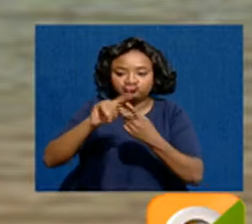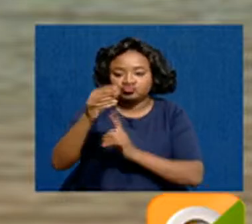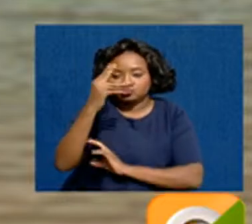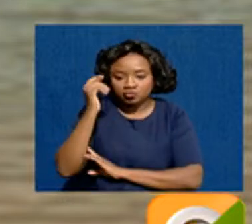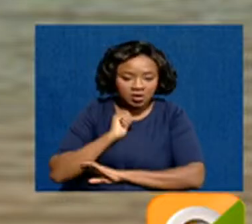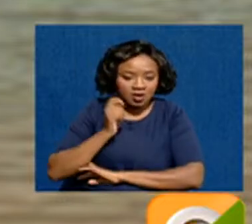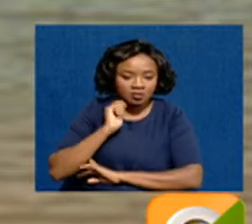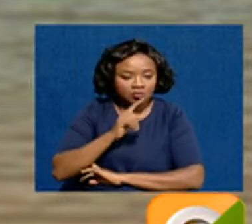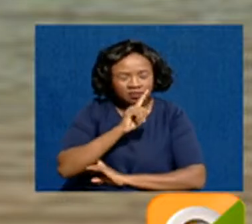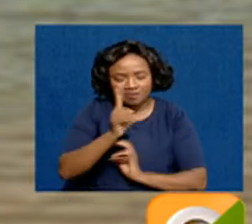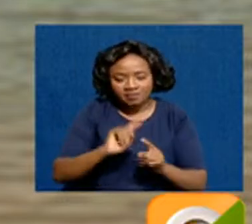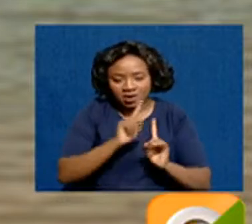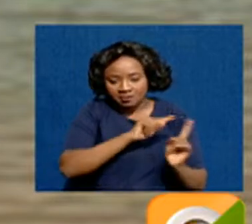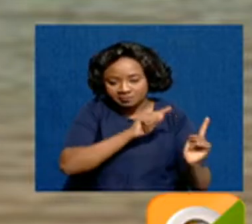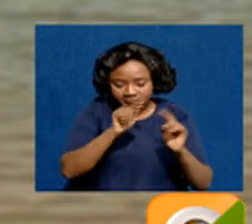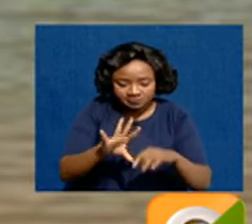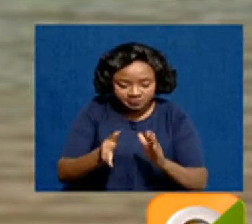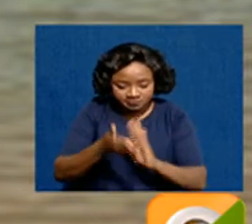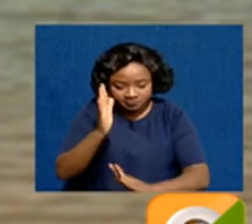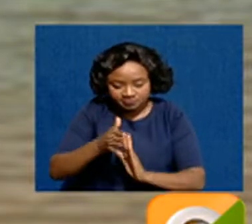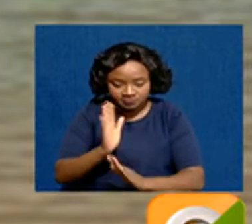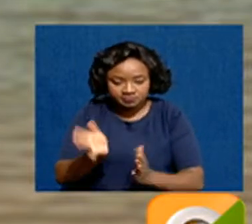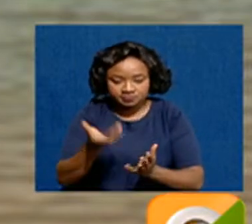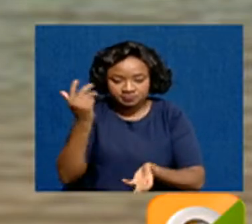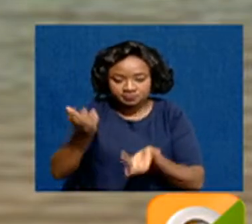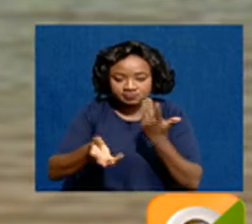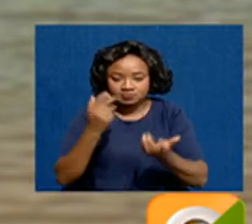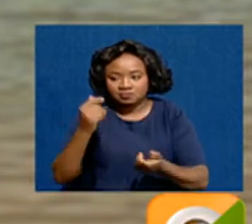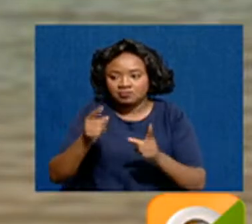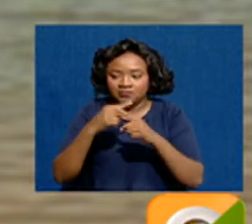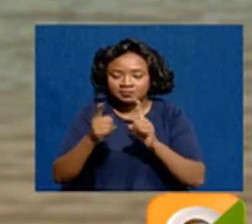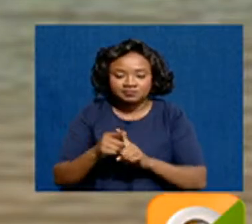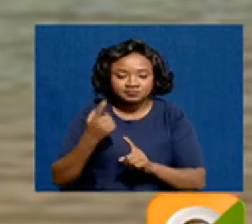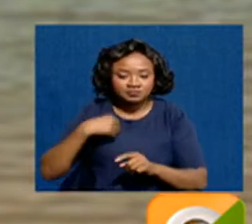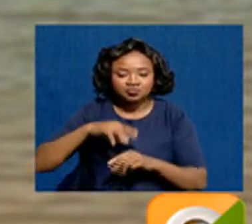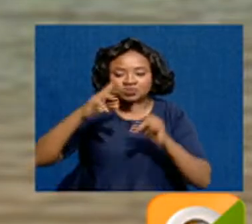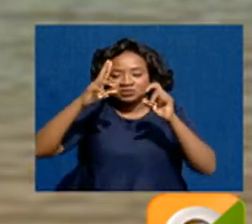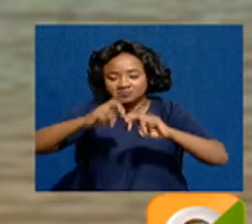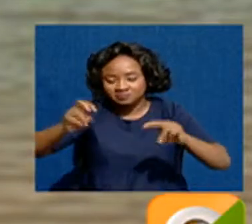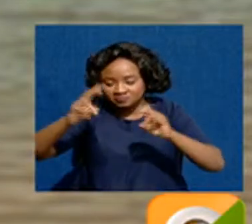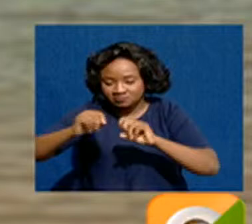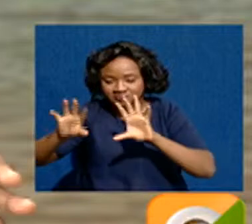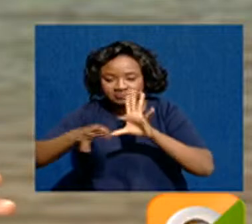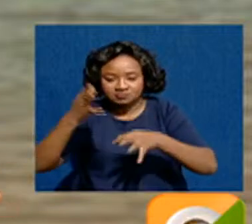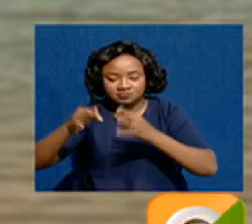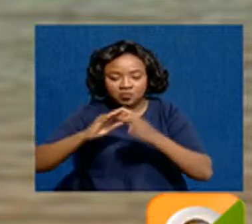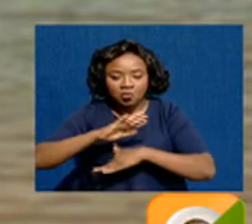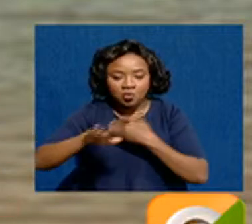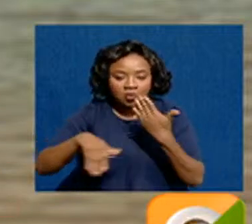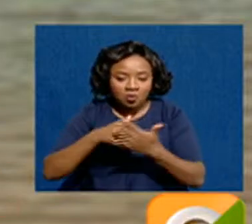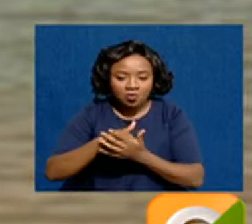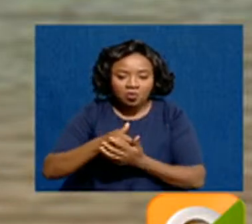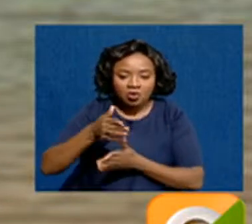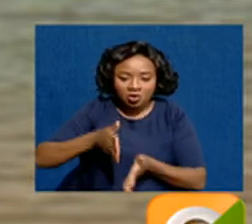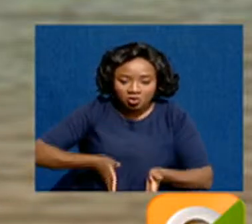that we are working together. We have not assessed, of course, rural roads all over the country with smart slides, with the